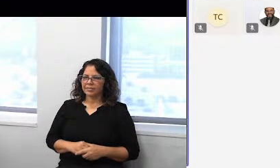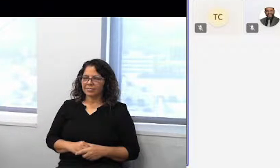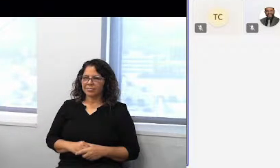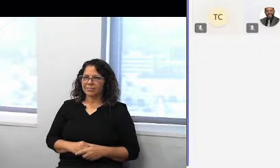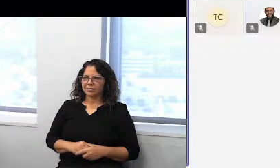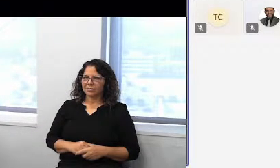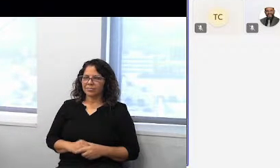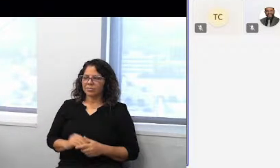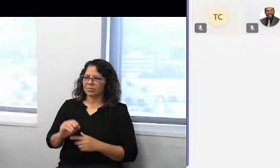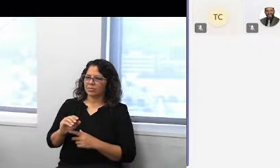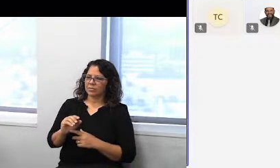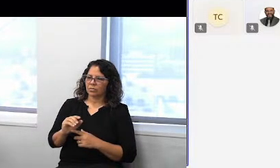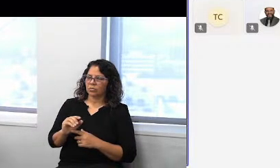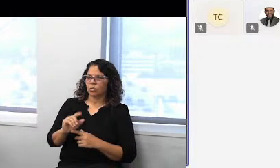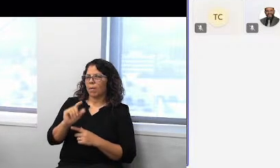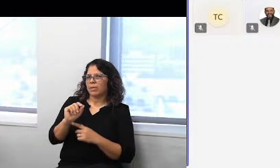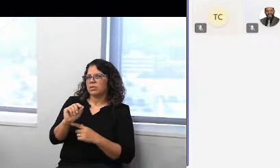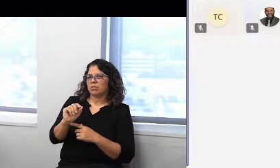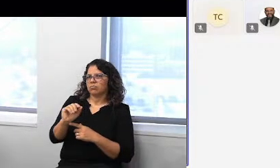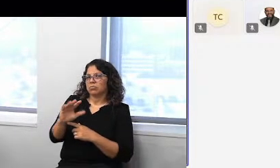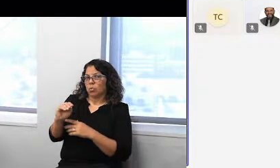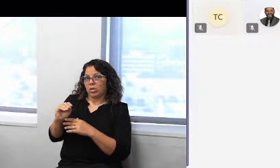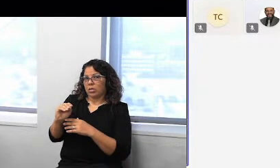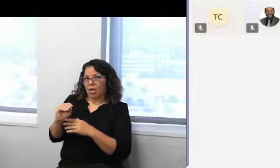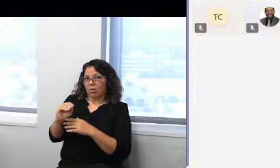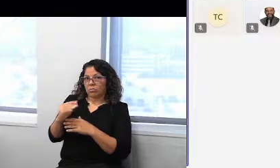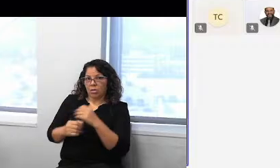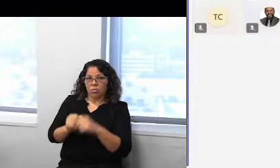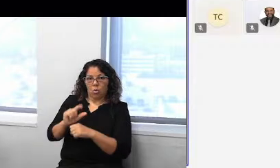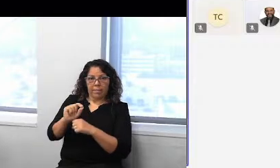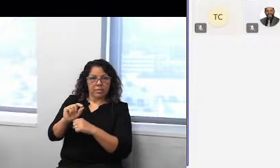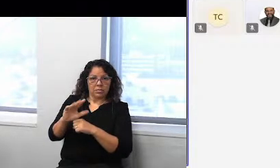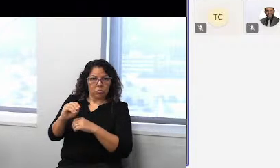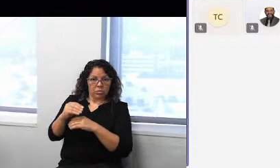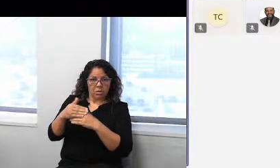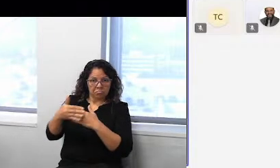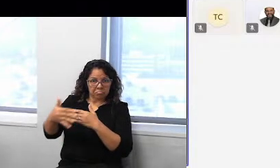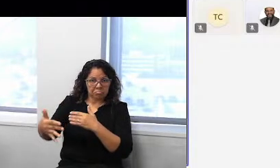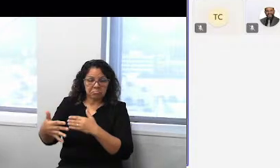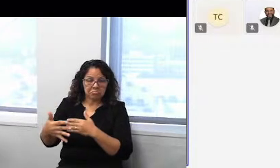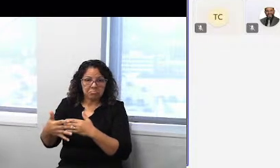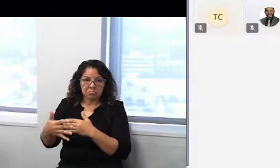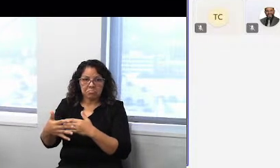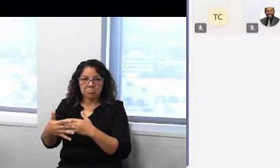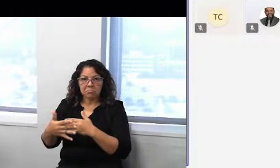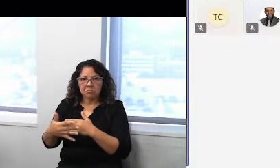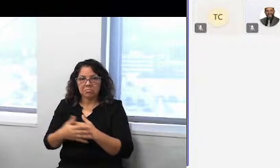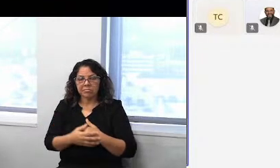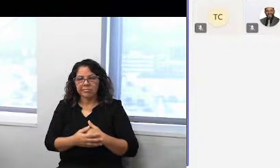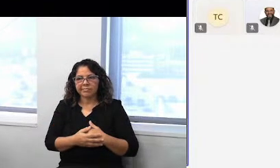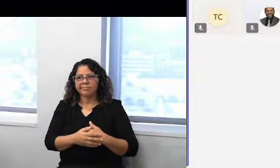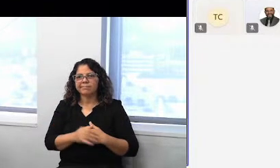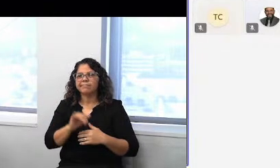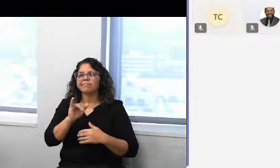Um, Well beyond 2050. oh, when you say expected remaining life or the expected life of the asset? Well, let's talk